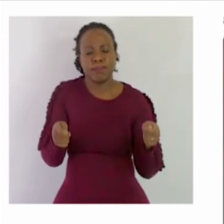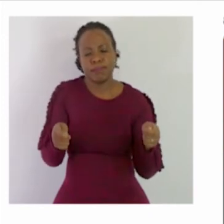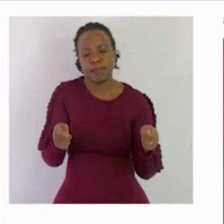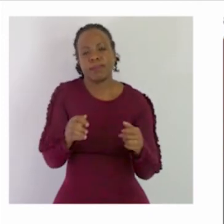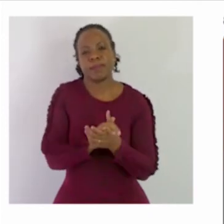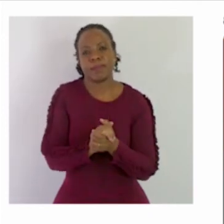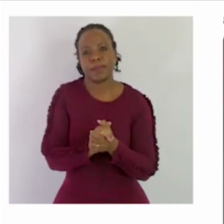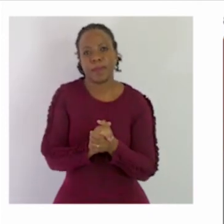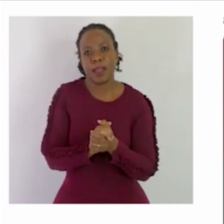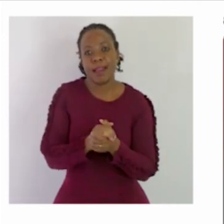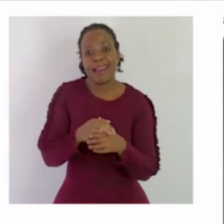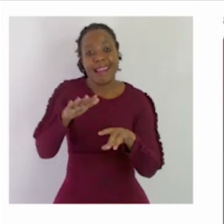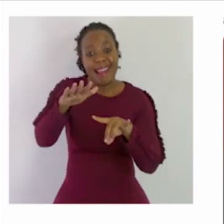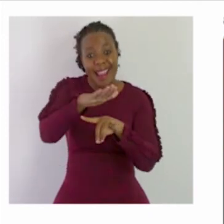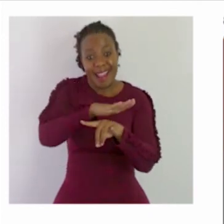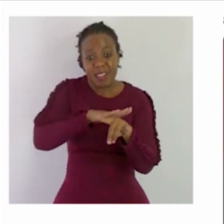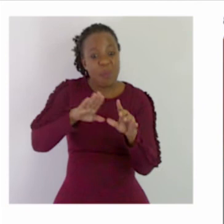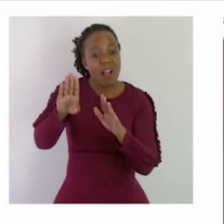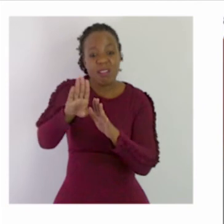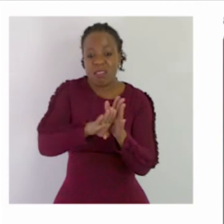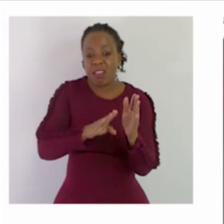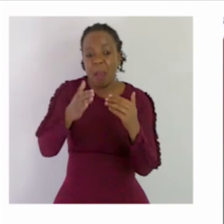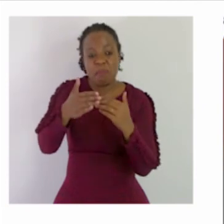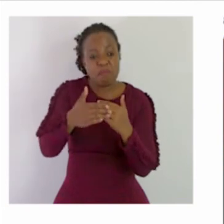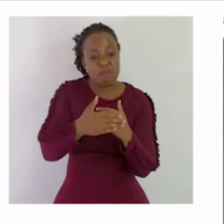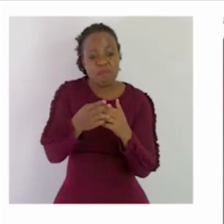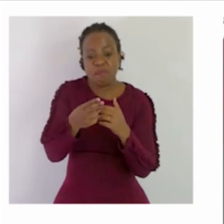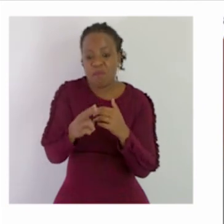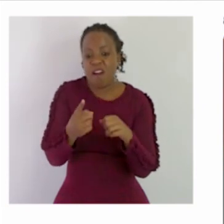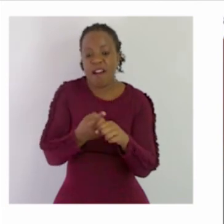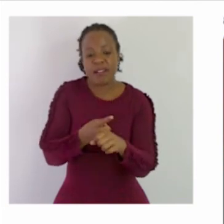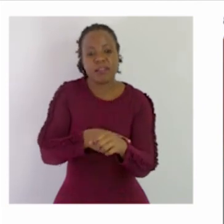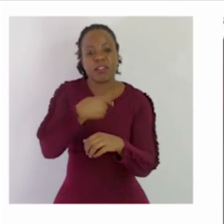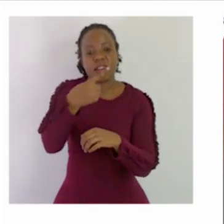animals were nervous. They did not return until the next day.